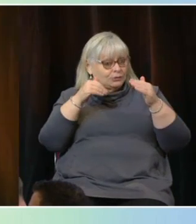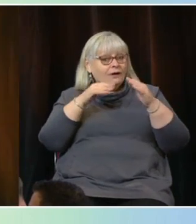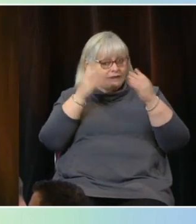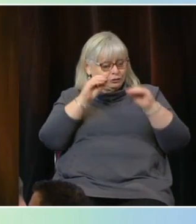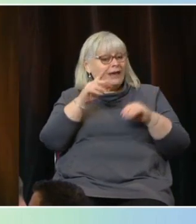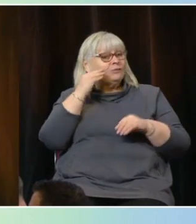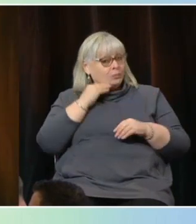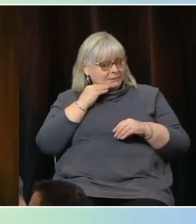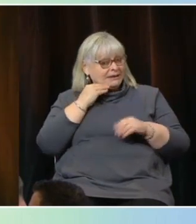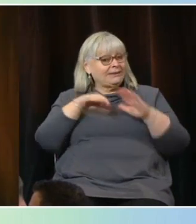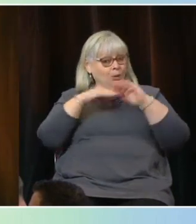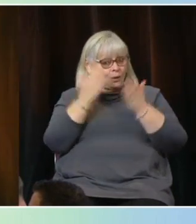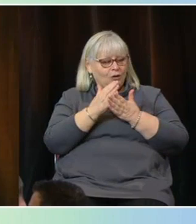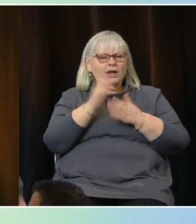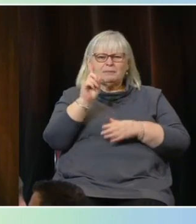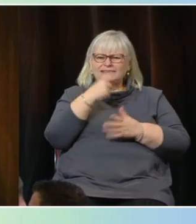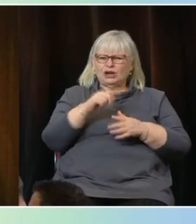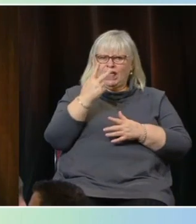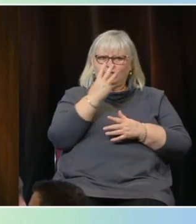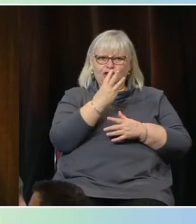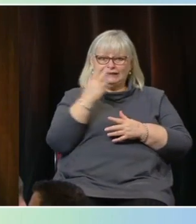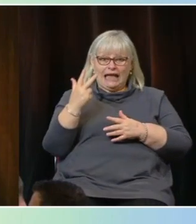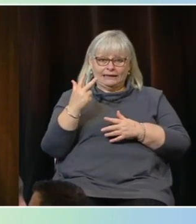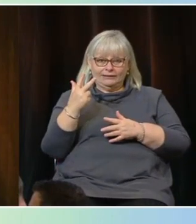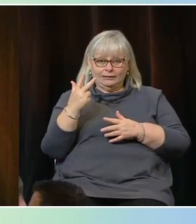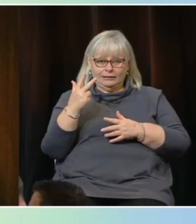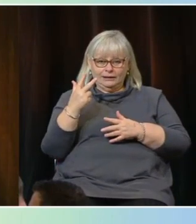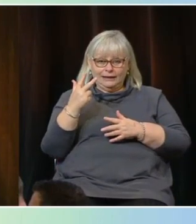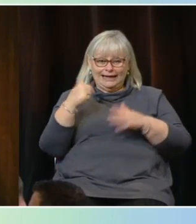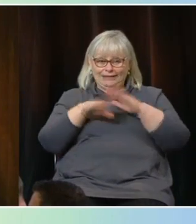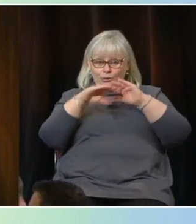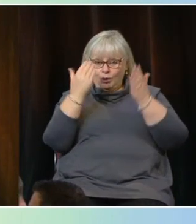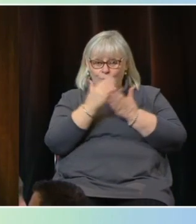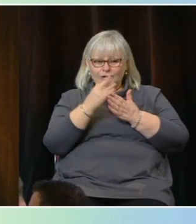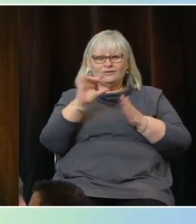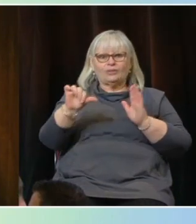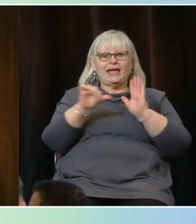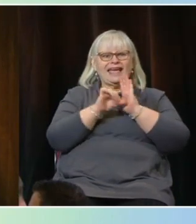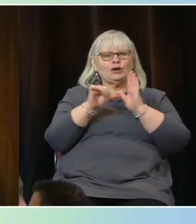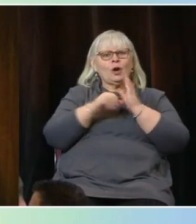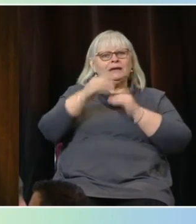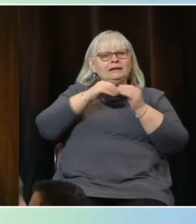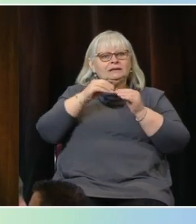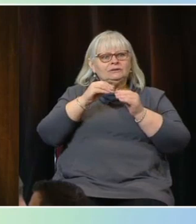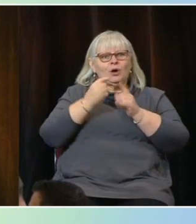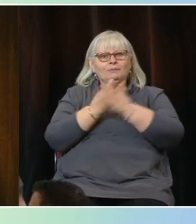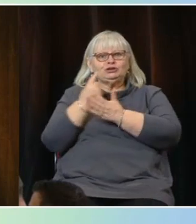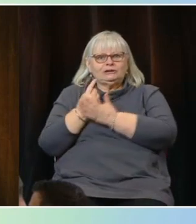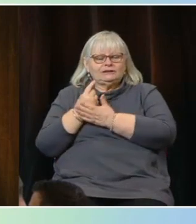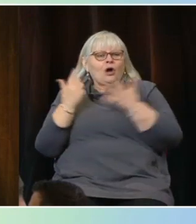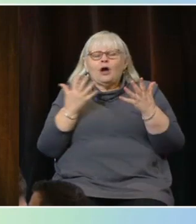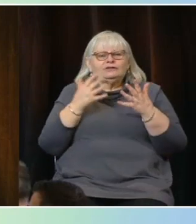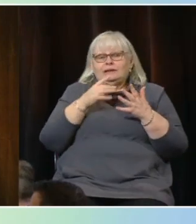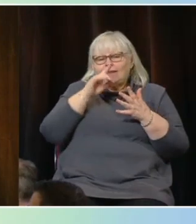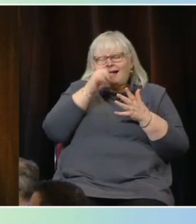but we currently rank 38th in the world when it comes to women's economic opportunities women are often excluded from